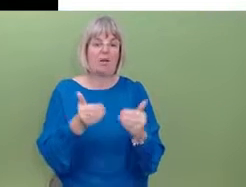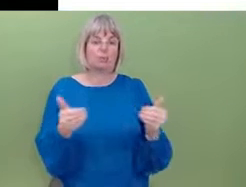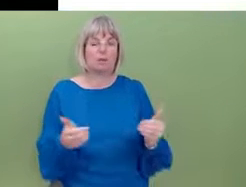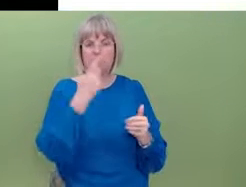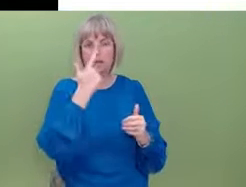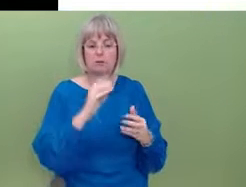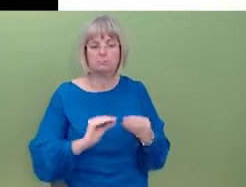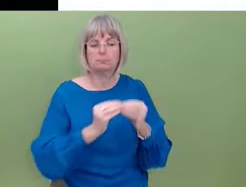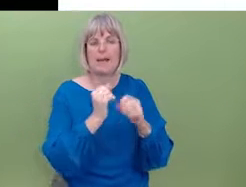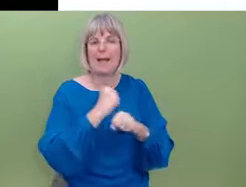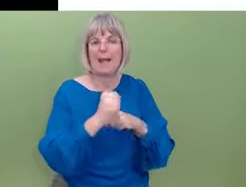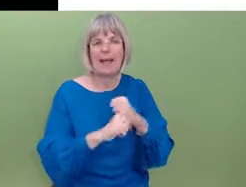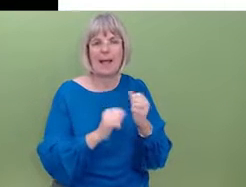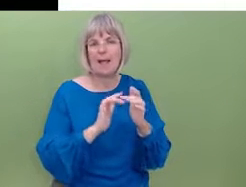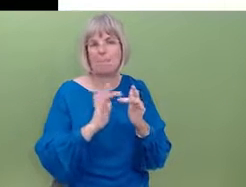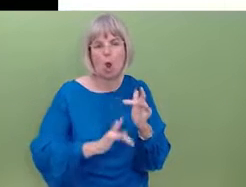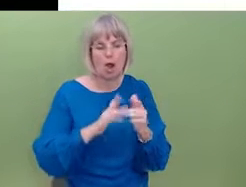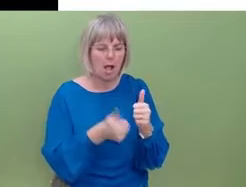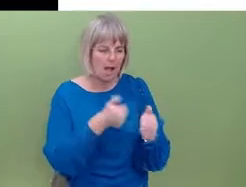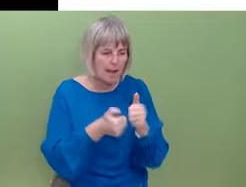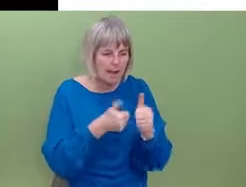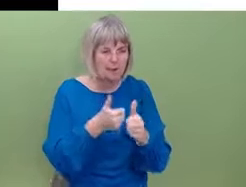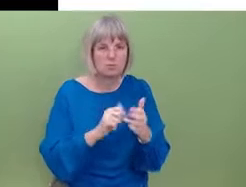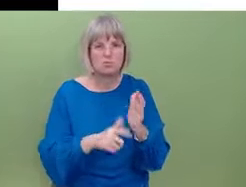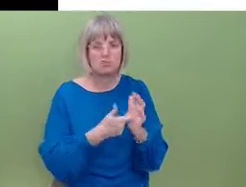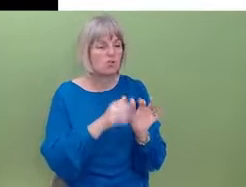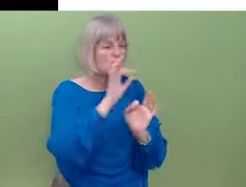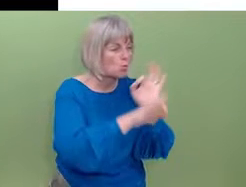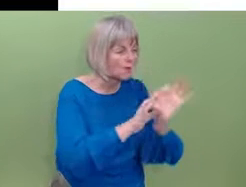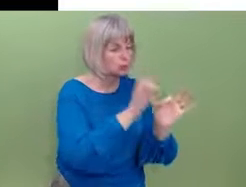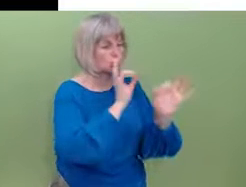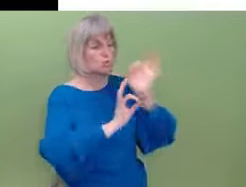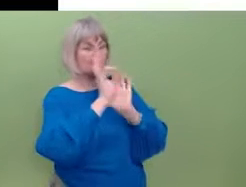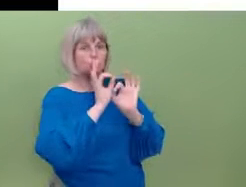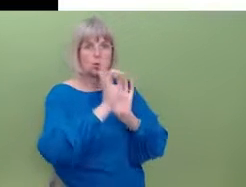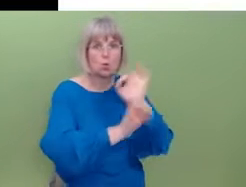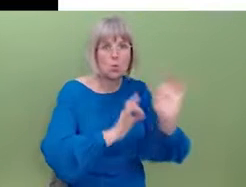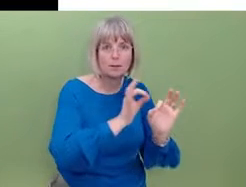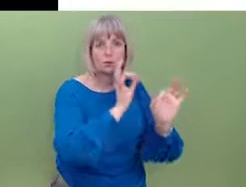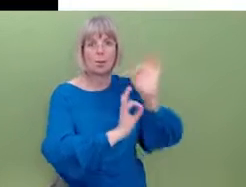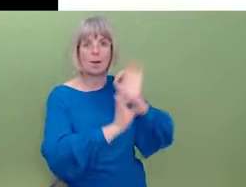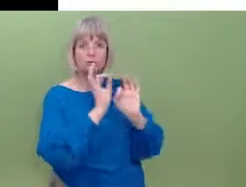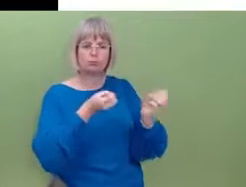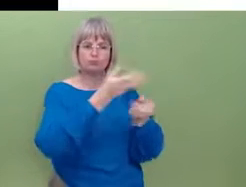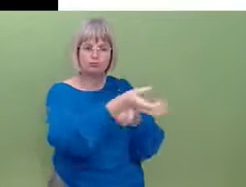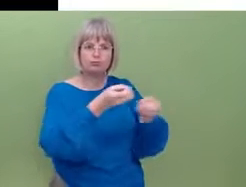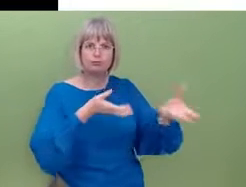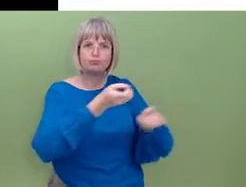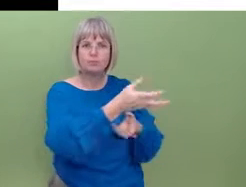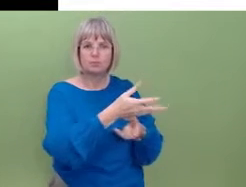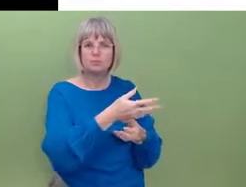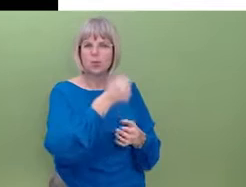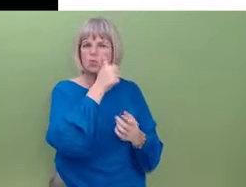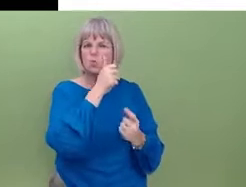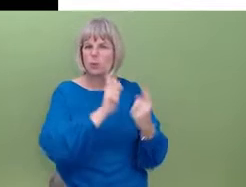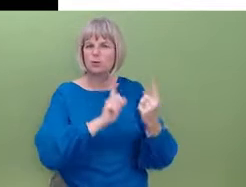some questions, and the young person can ask you some questions so that they feel more comfortable. Missed appointments has been